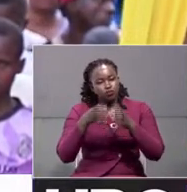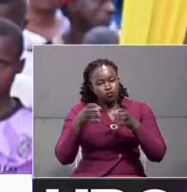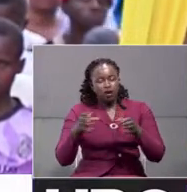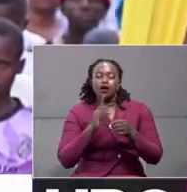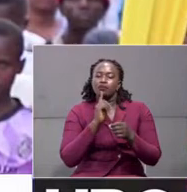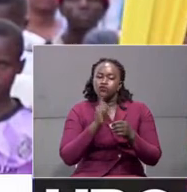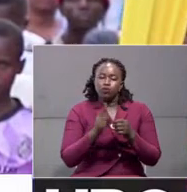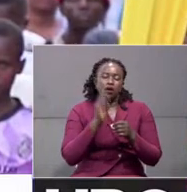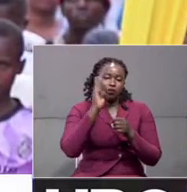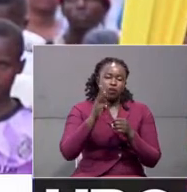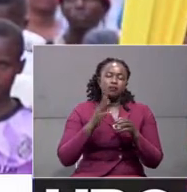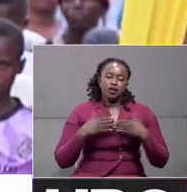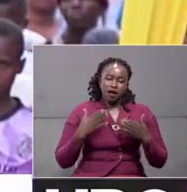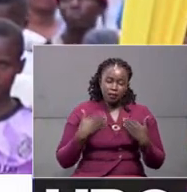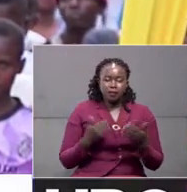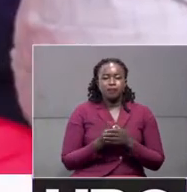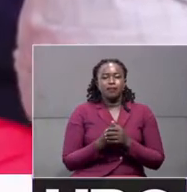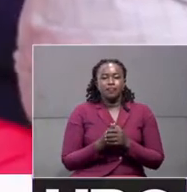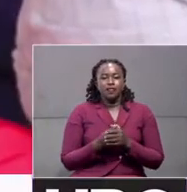be grateful.